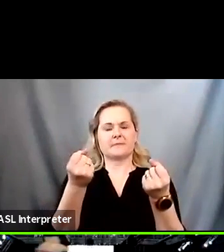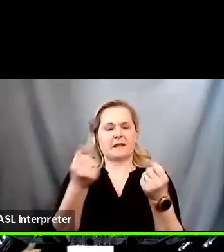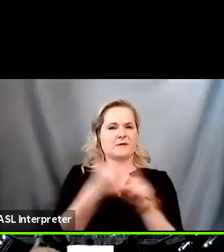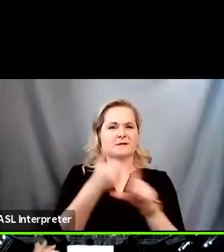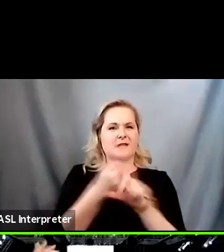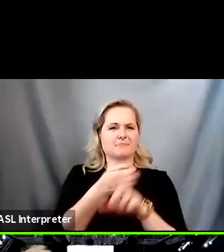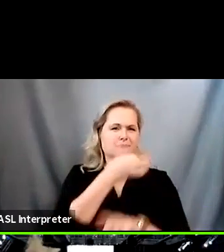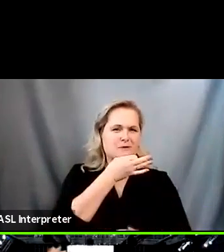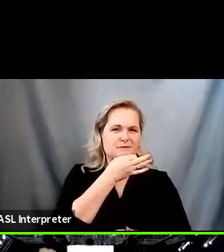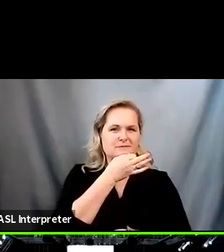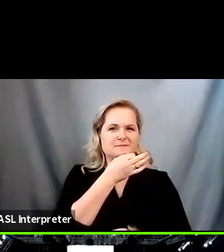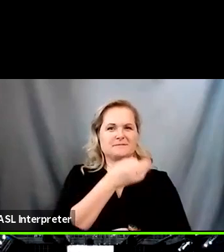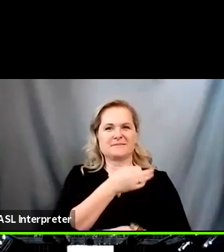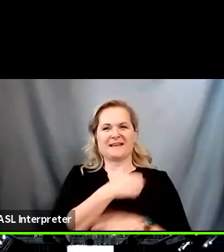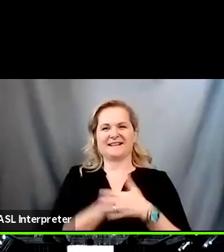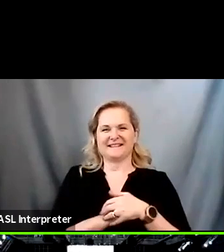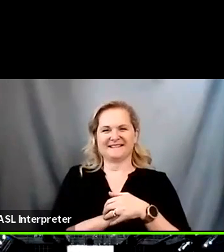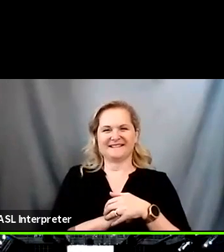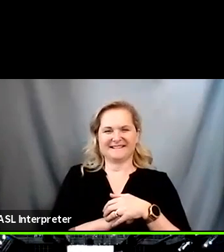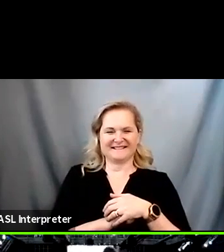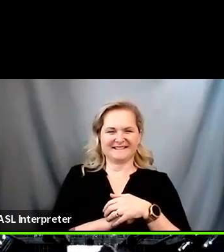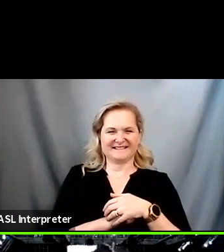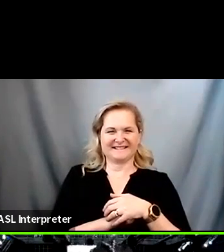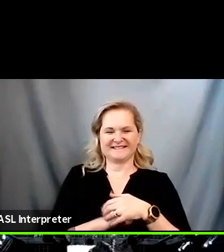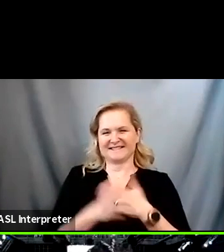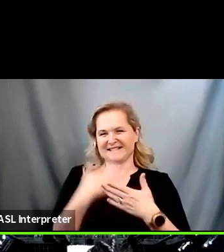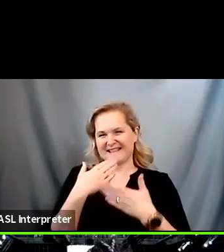Just snap, snap, snap to you.